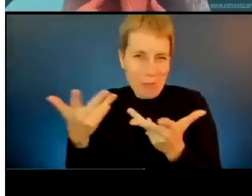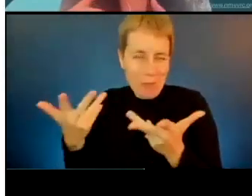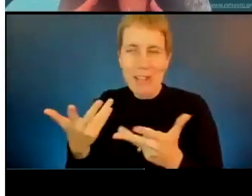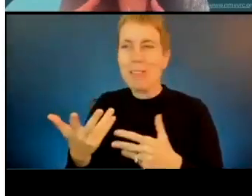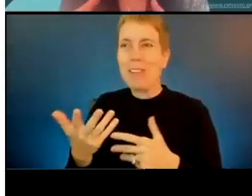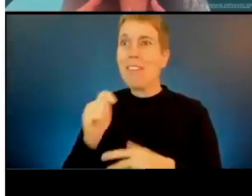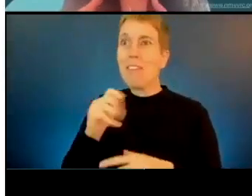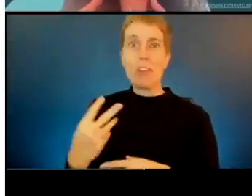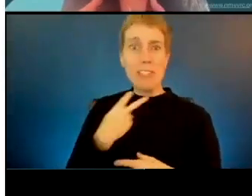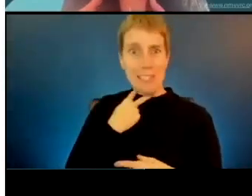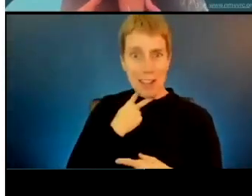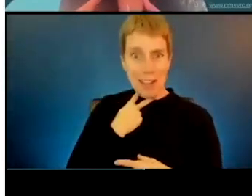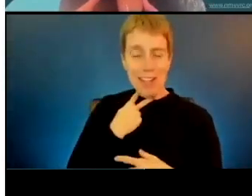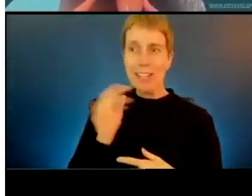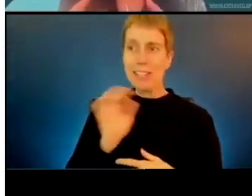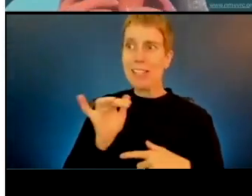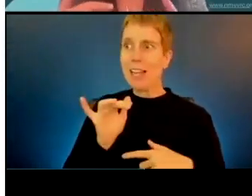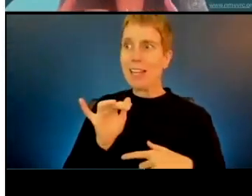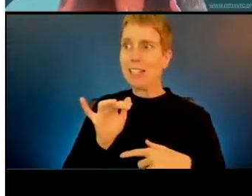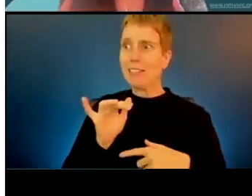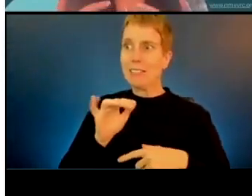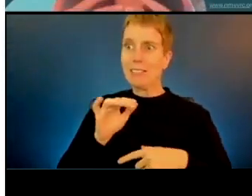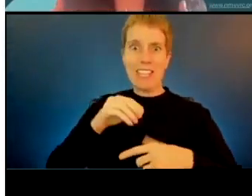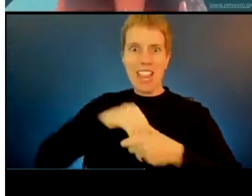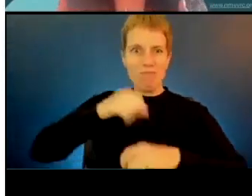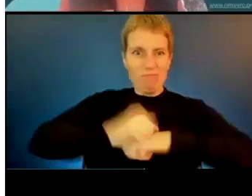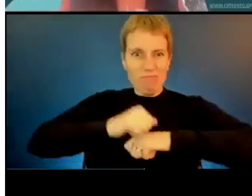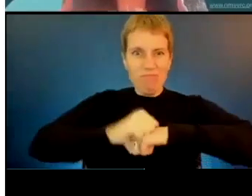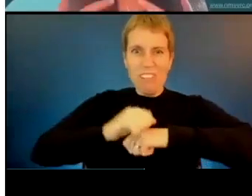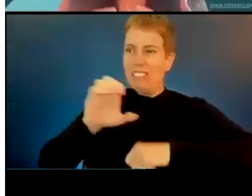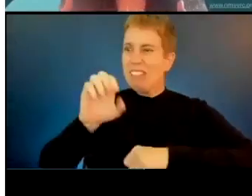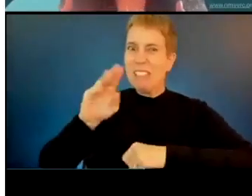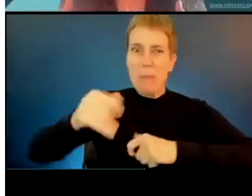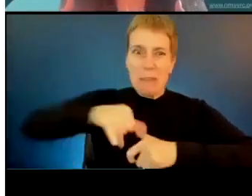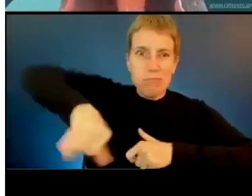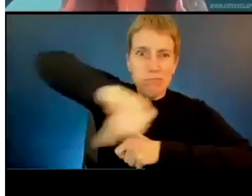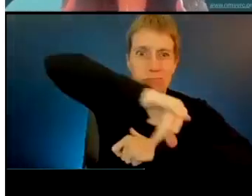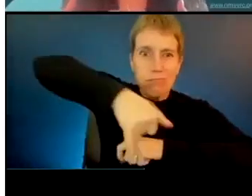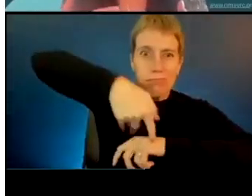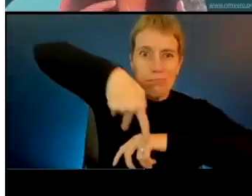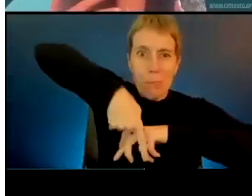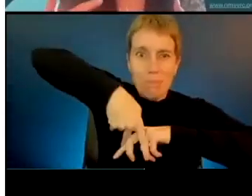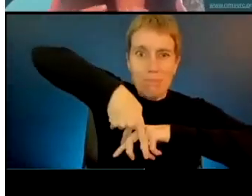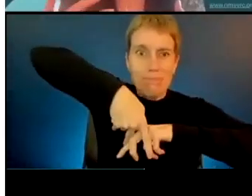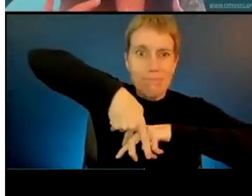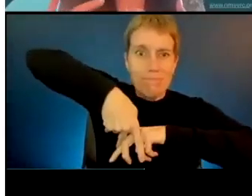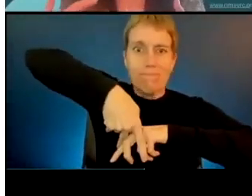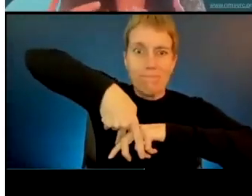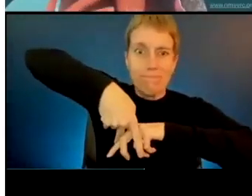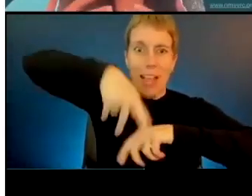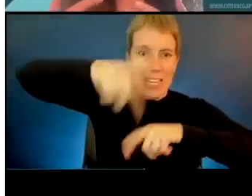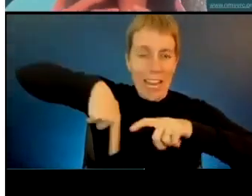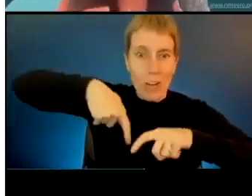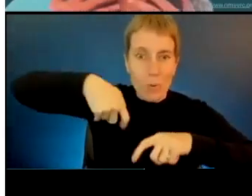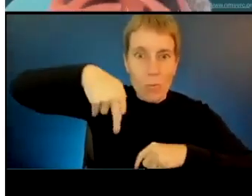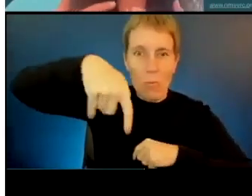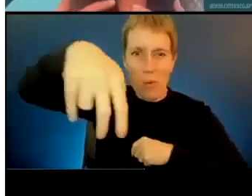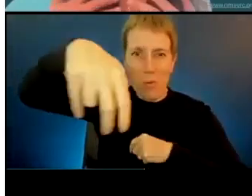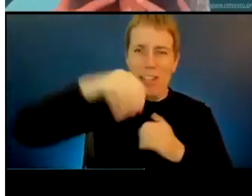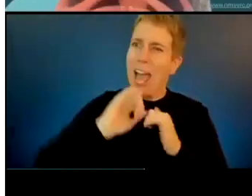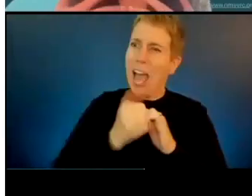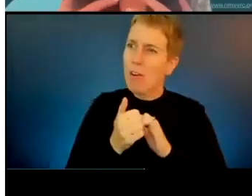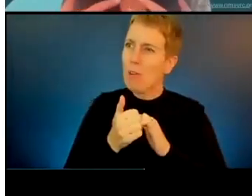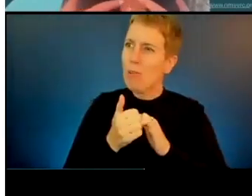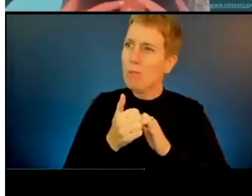in cement and can't move forward. And how do you physically walk? How do you physically move forward? And it might be not really cement, more